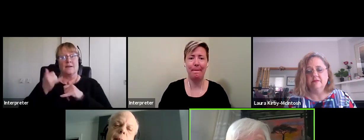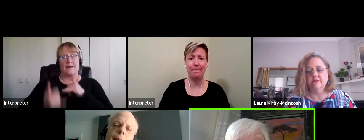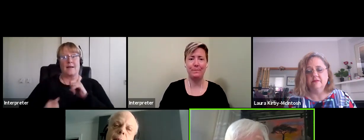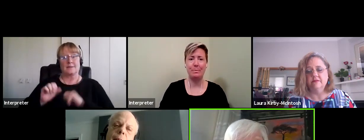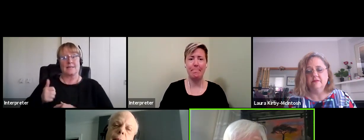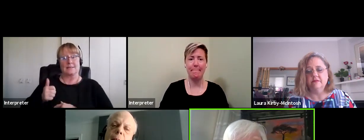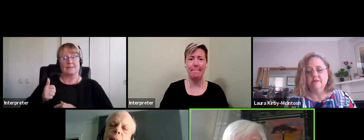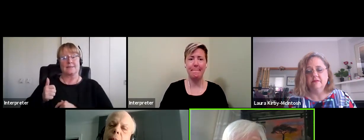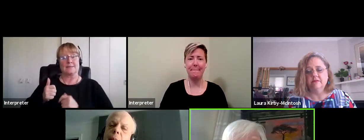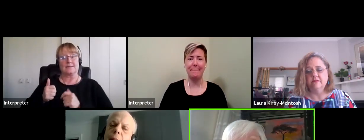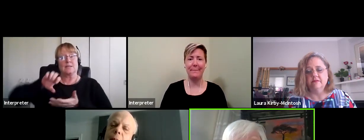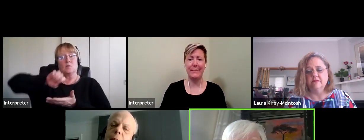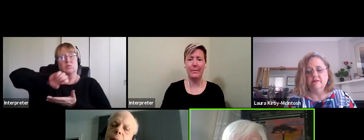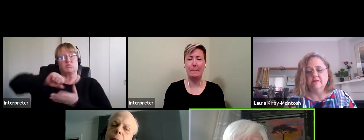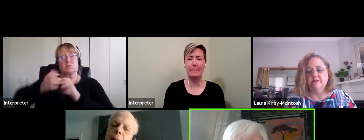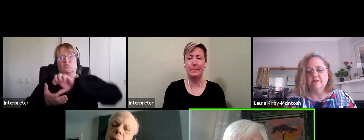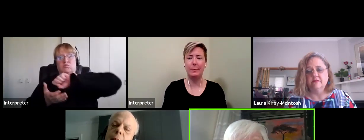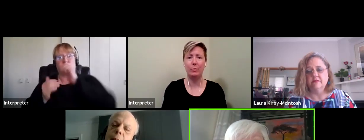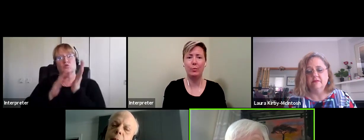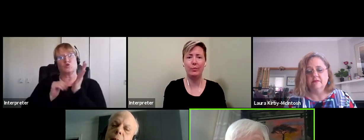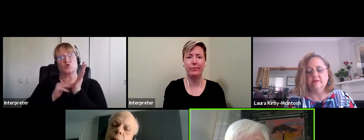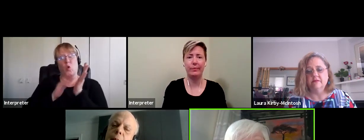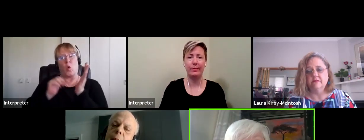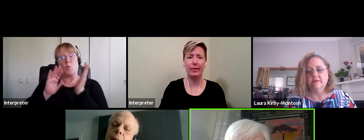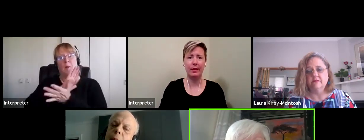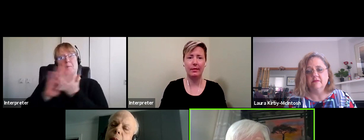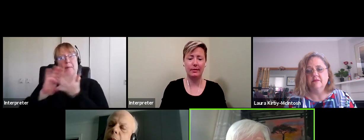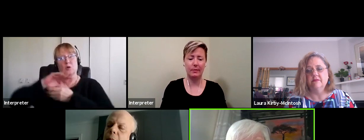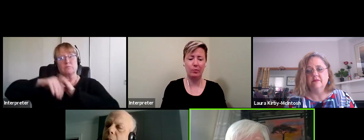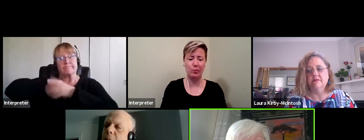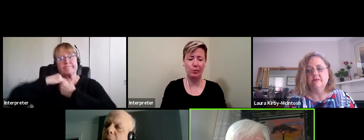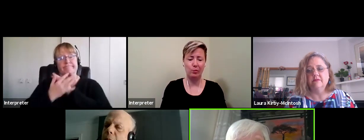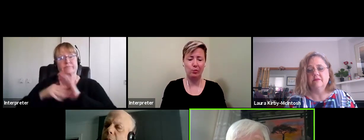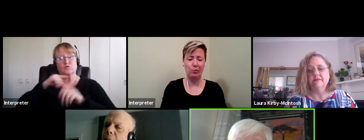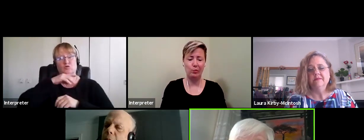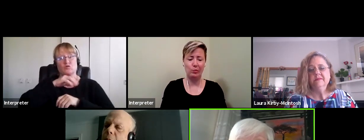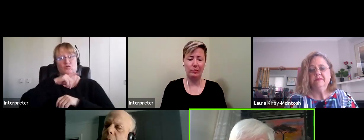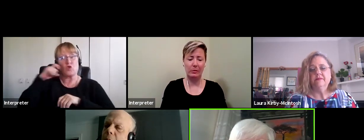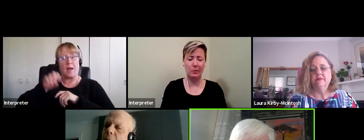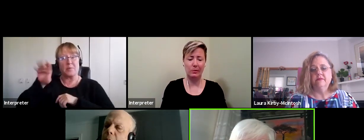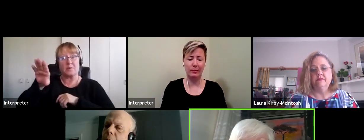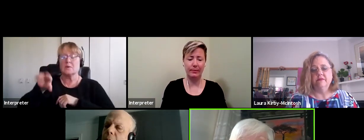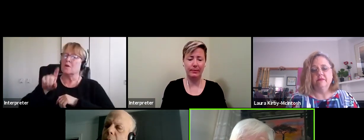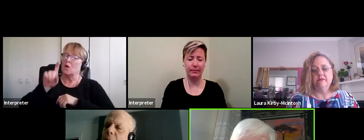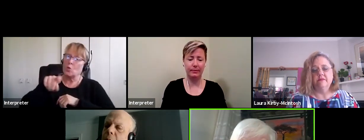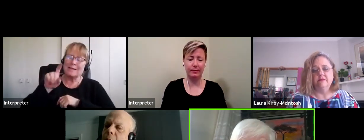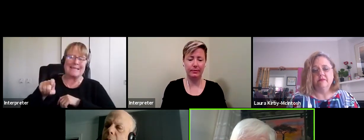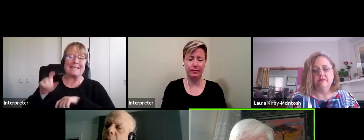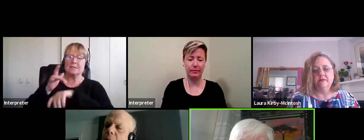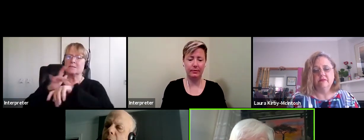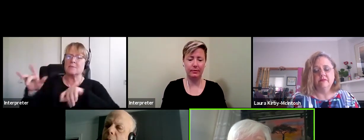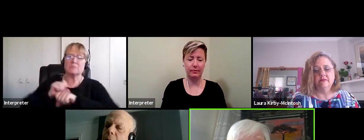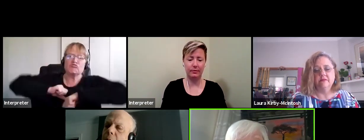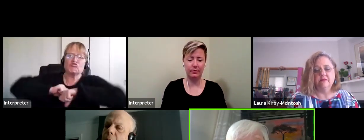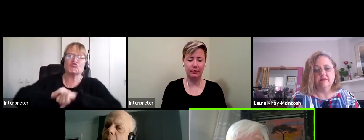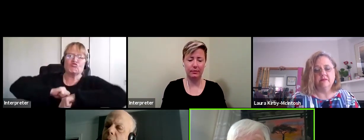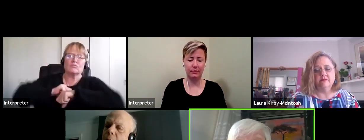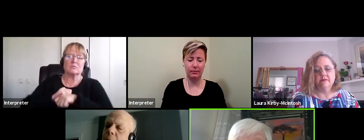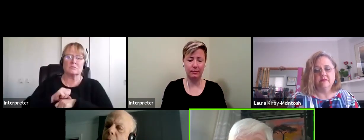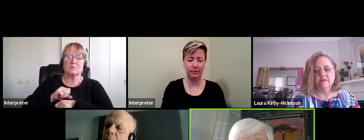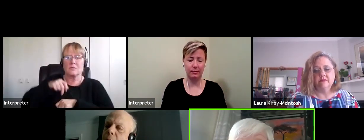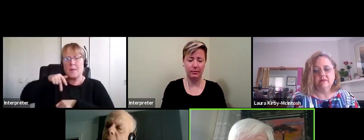hand sanitizers and soap and paper towel dispensers absolutely need to have the space to get to them, the clear floor space in front of